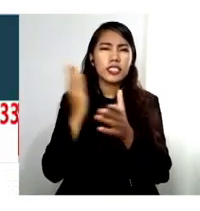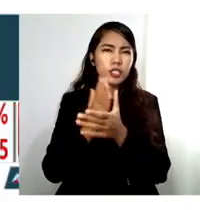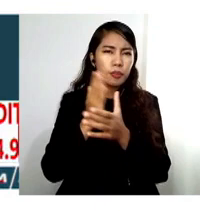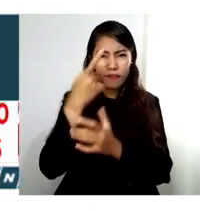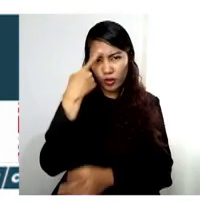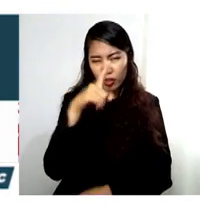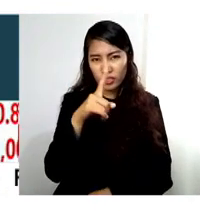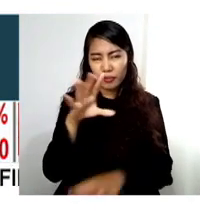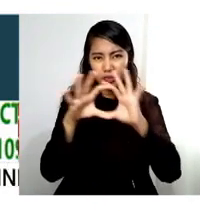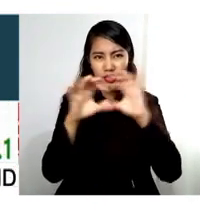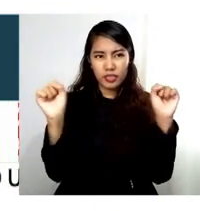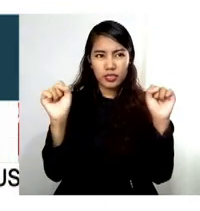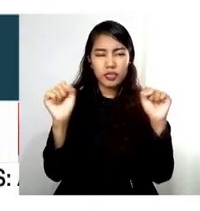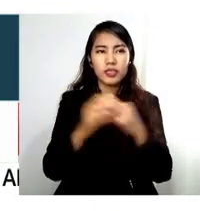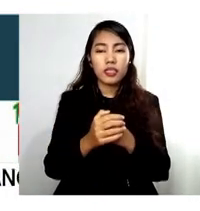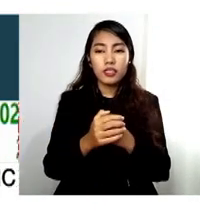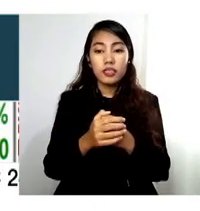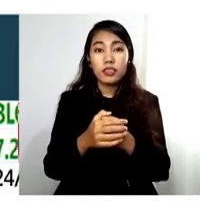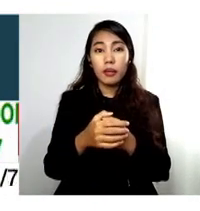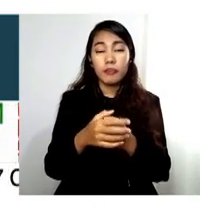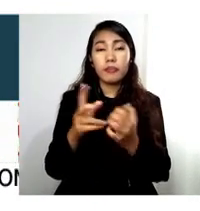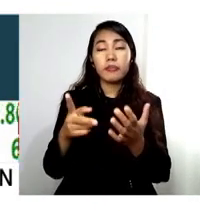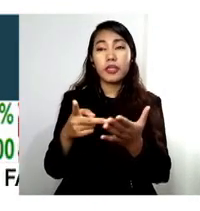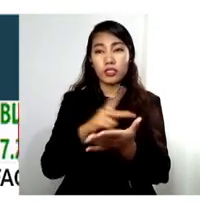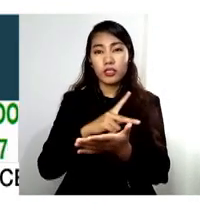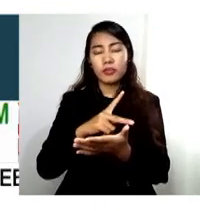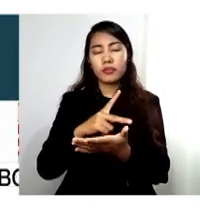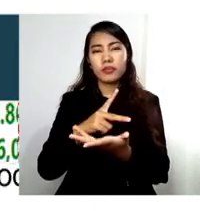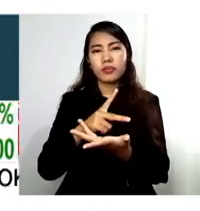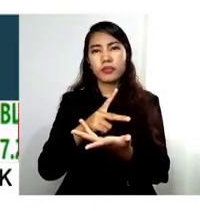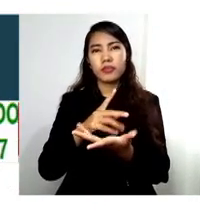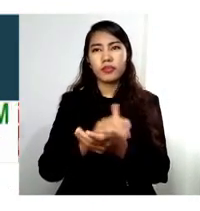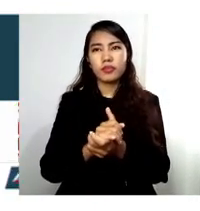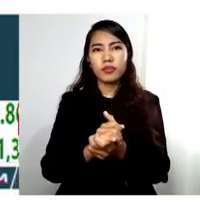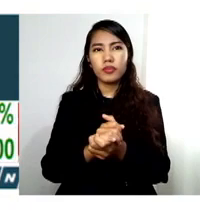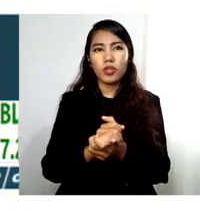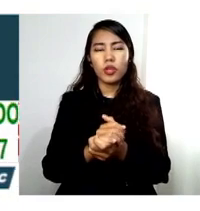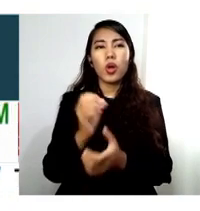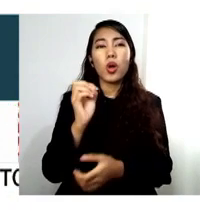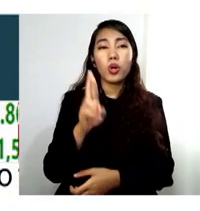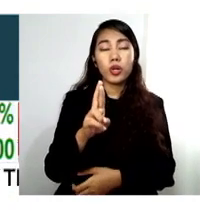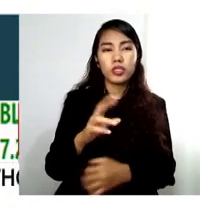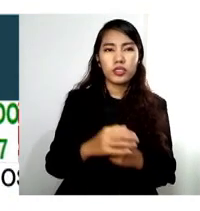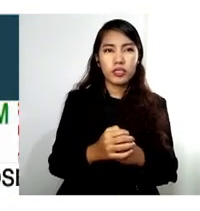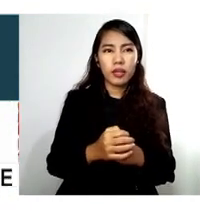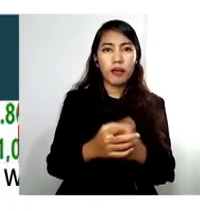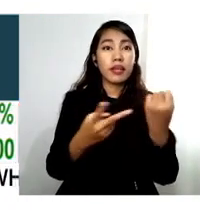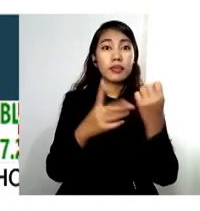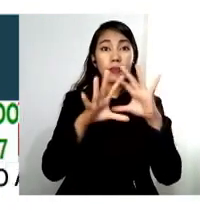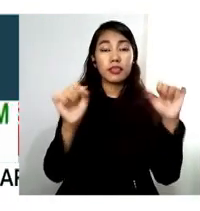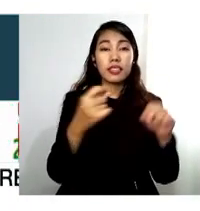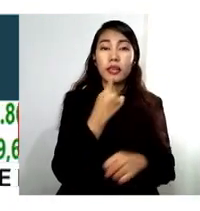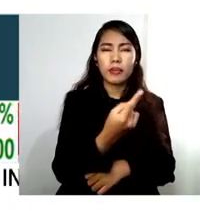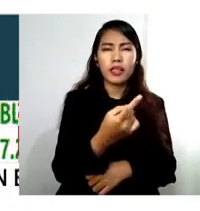of Hands Off Our Children was taken down, or that there were, as Vice President Lenny Robredo pointed out, networks from China